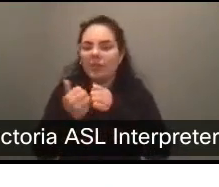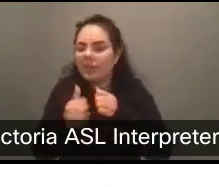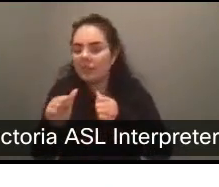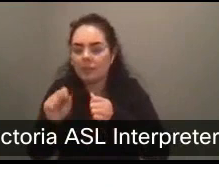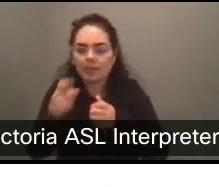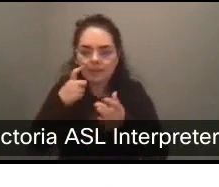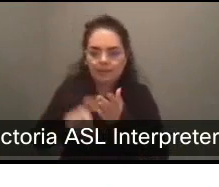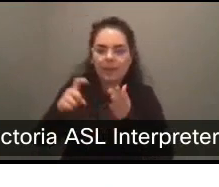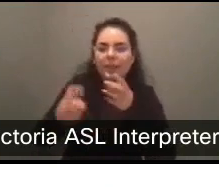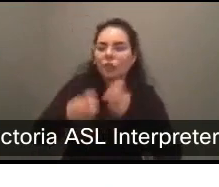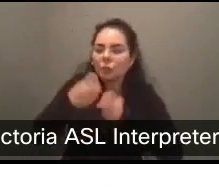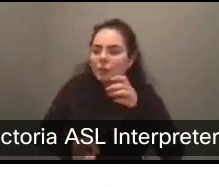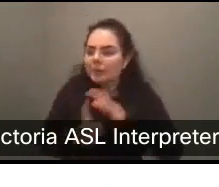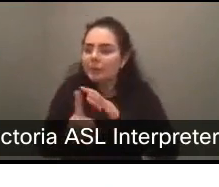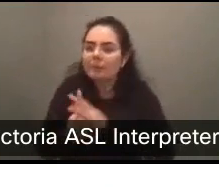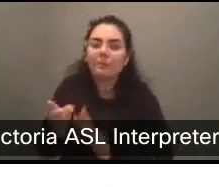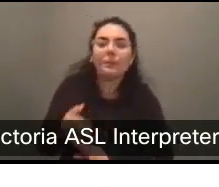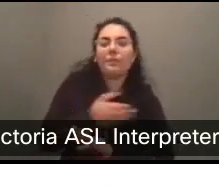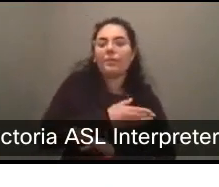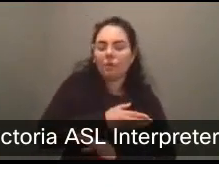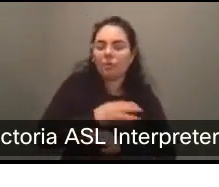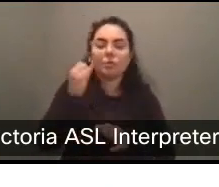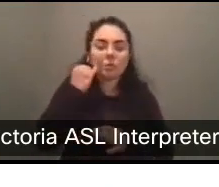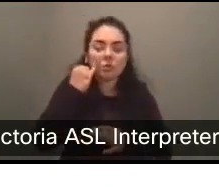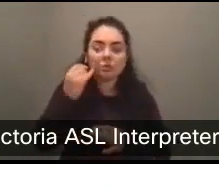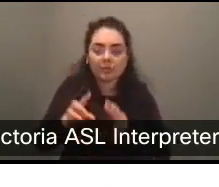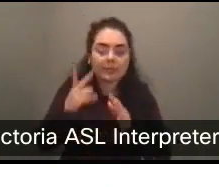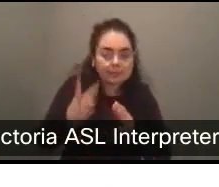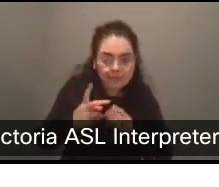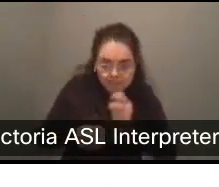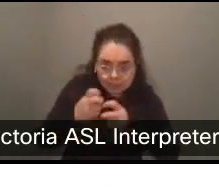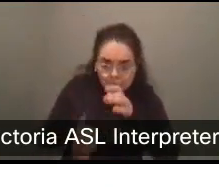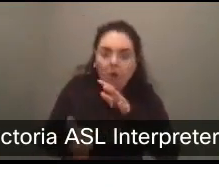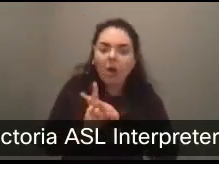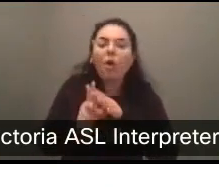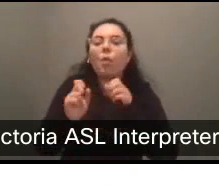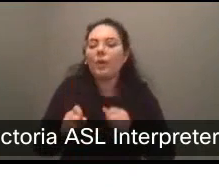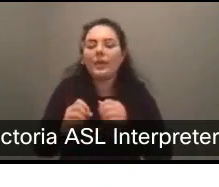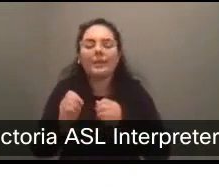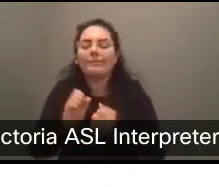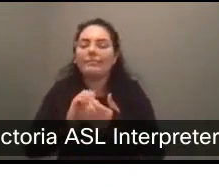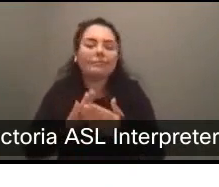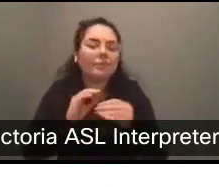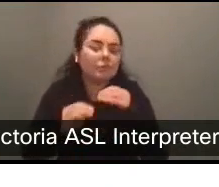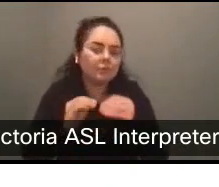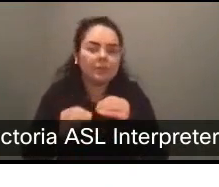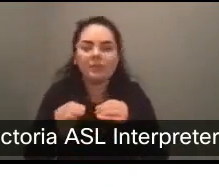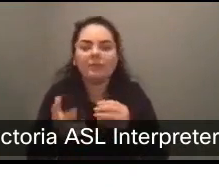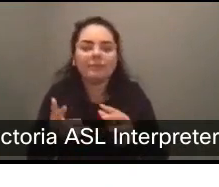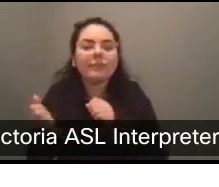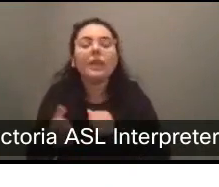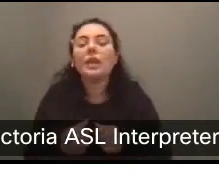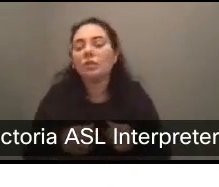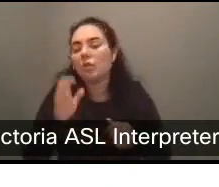or in the event that we do find those issues, we can either roll them back or work with them very quickly to address. So yes, so